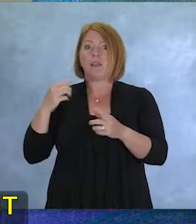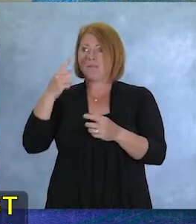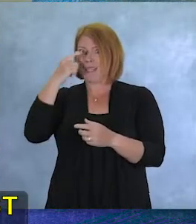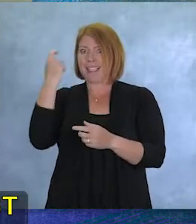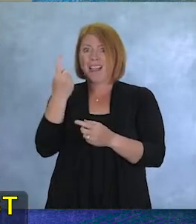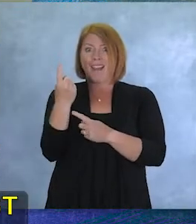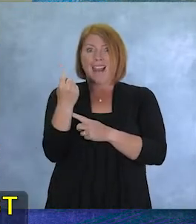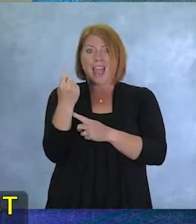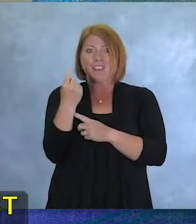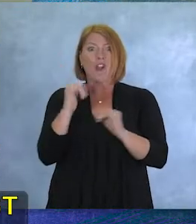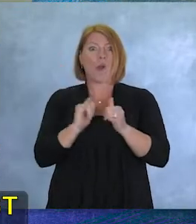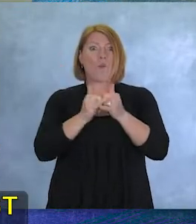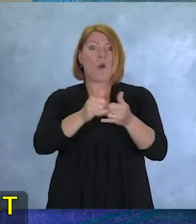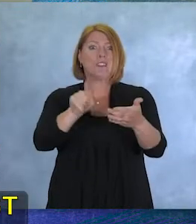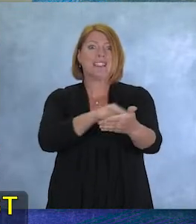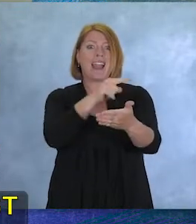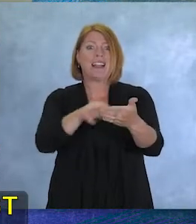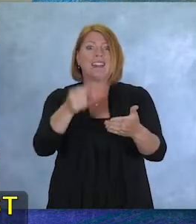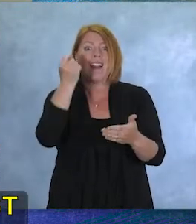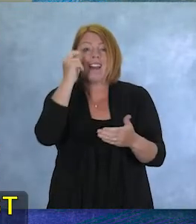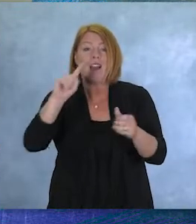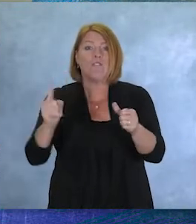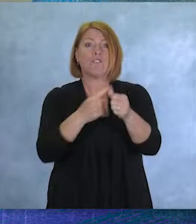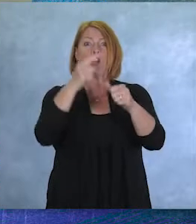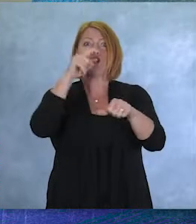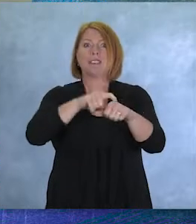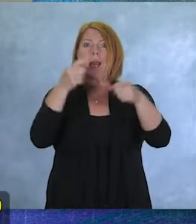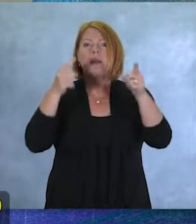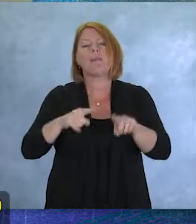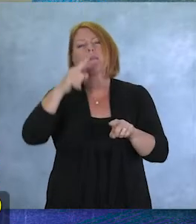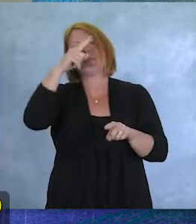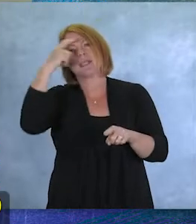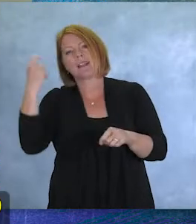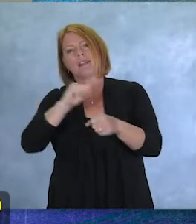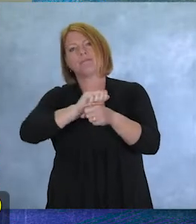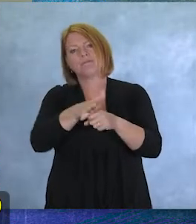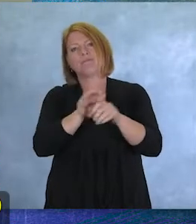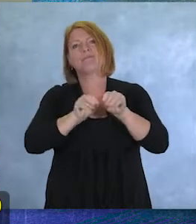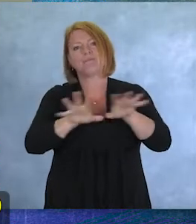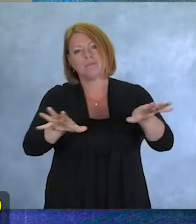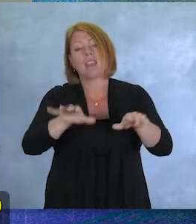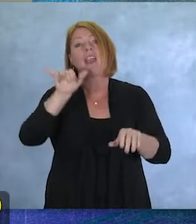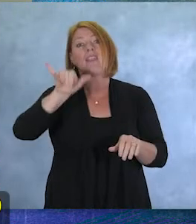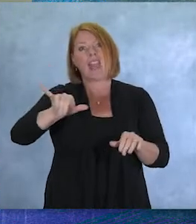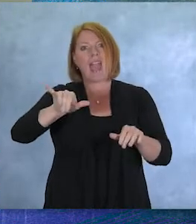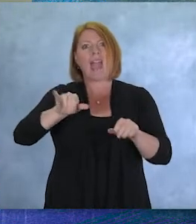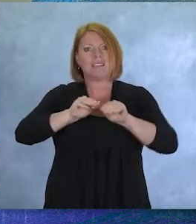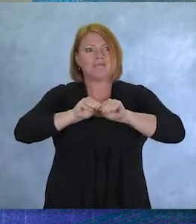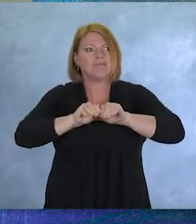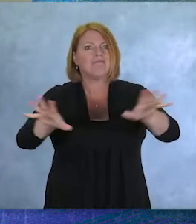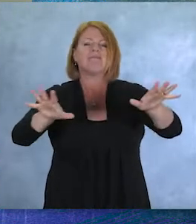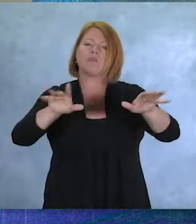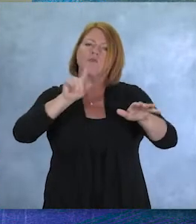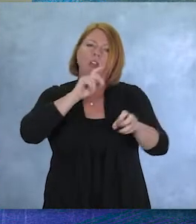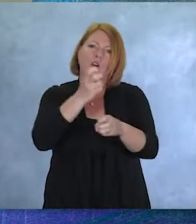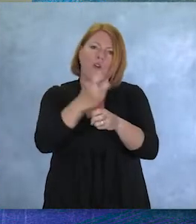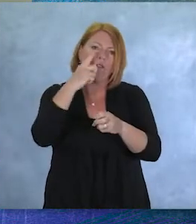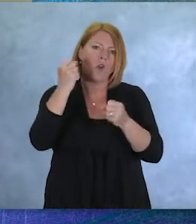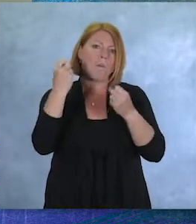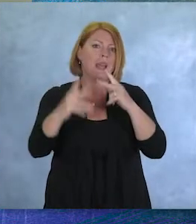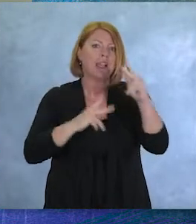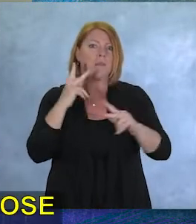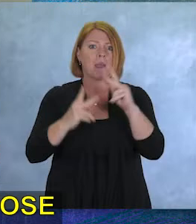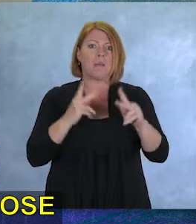were canceled for the first time ever due to the pandemic. The pandemic has been hard on everyone, but especially those with